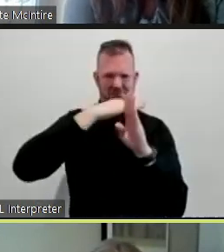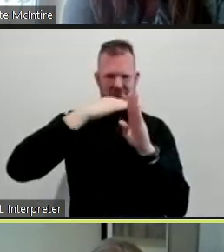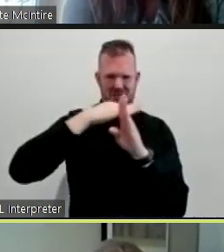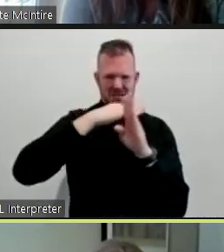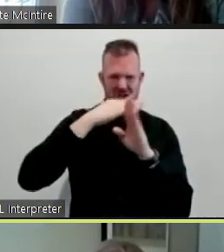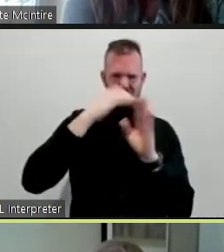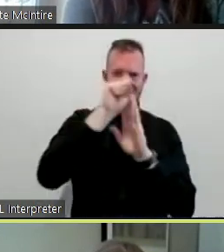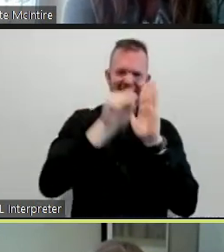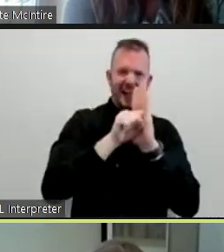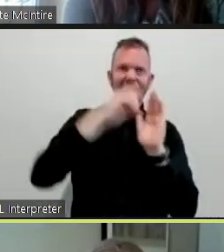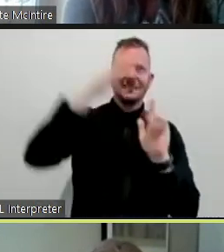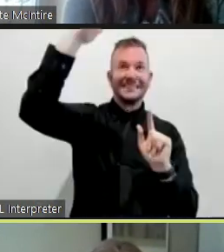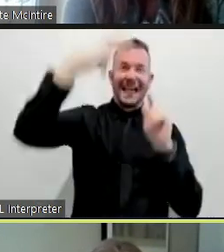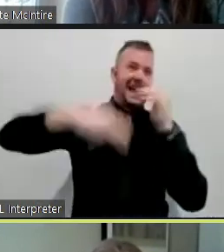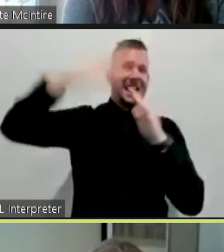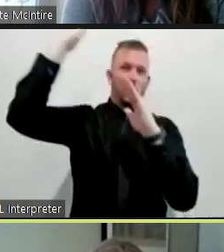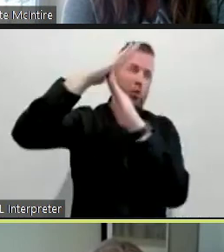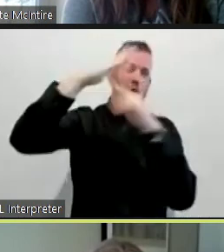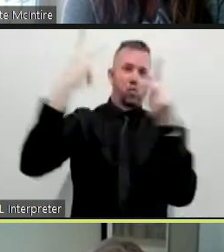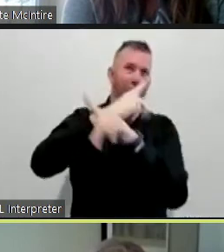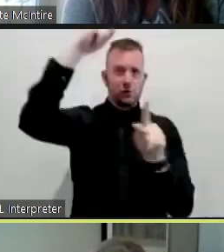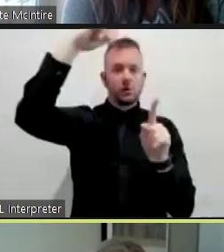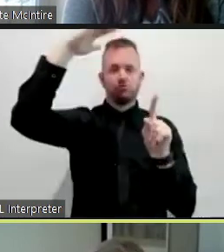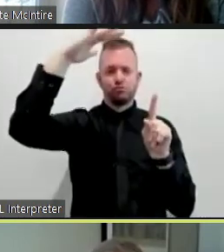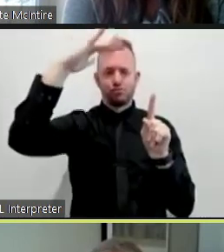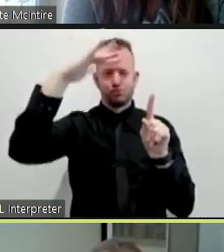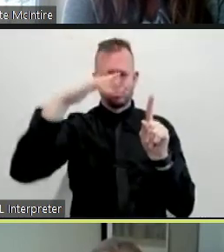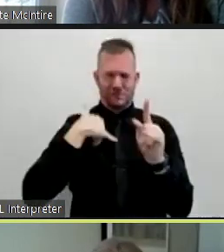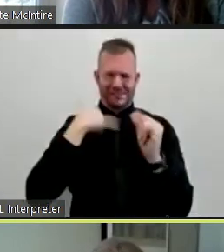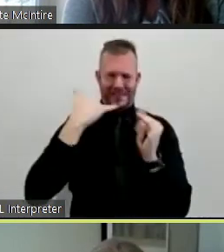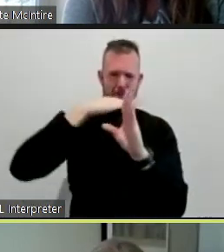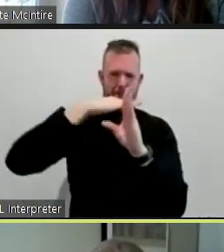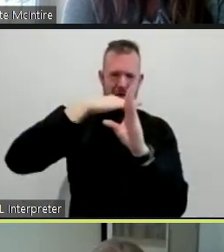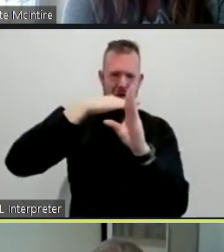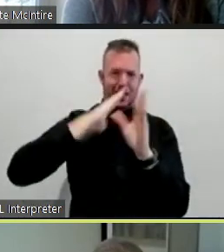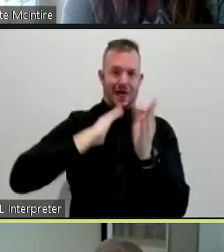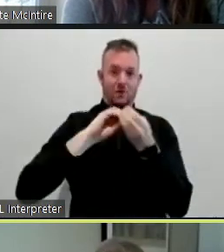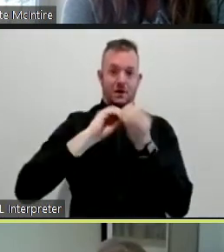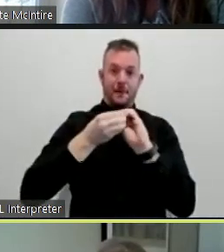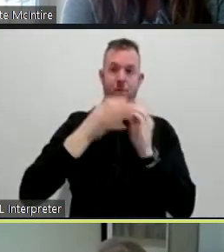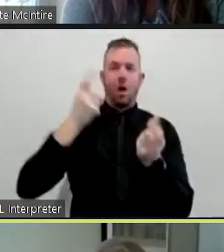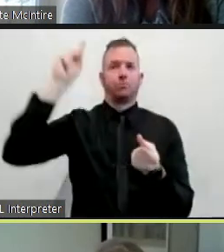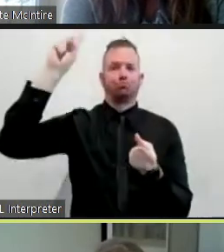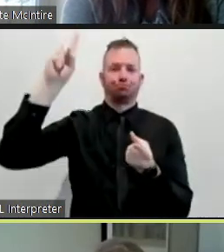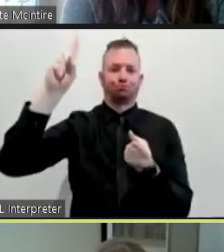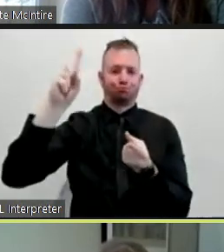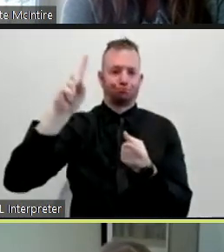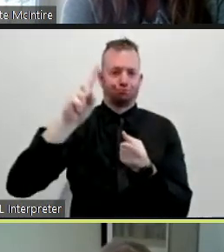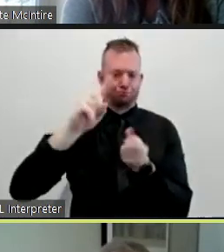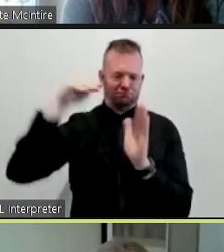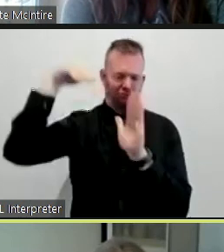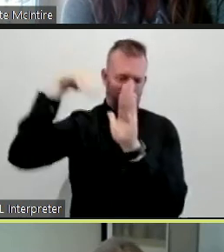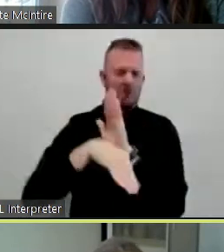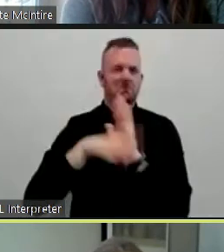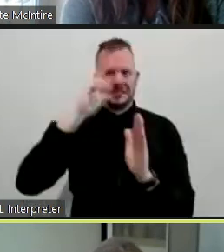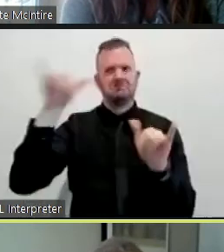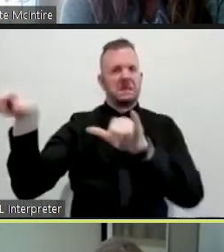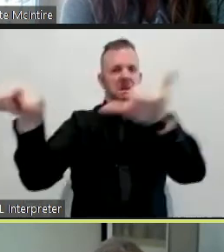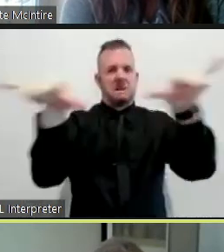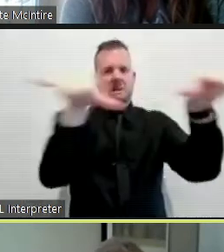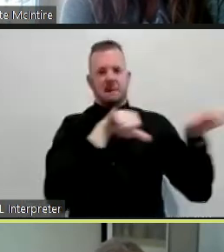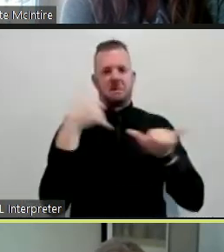a decrease in the number of cases that we're seeing here in Colorado, but much of the country is experiencing the same thing. Increasingly, we are seeing some states